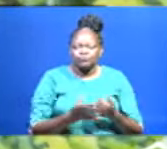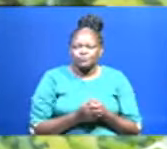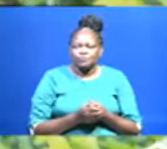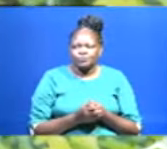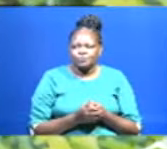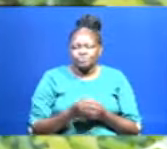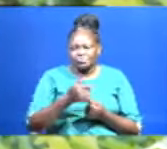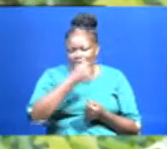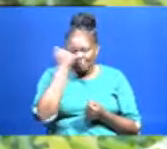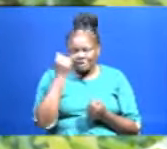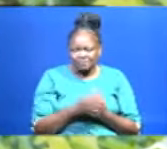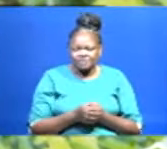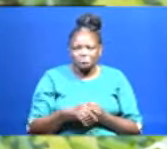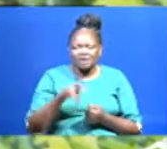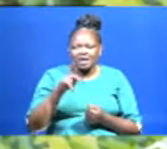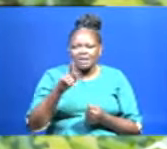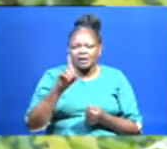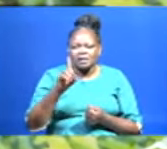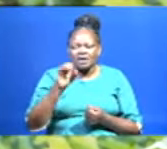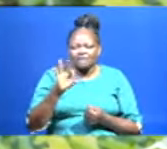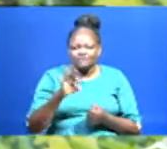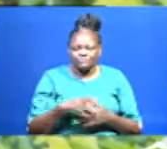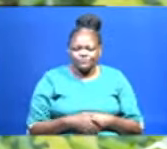because of KDF.